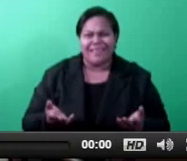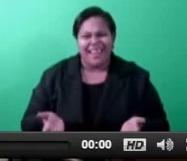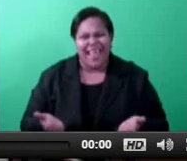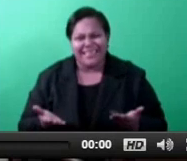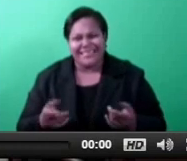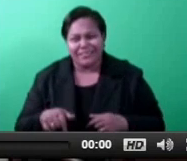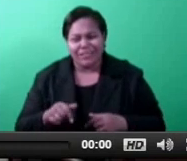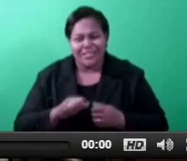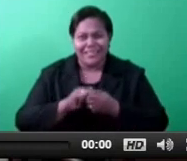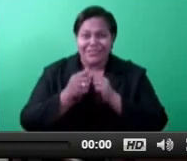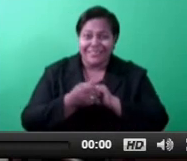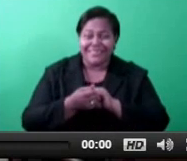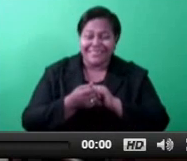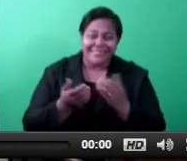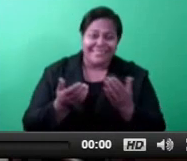Secretary General.